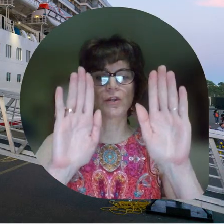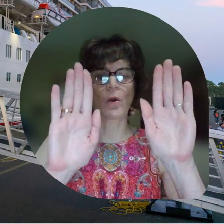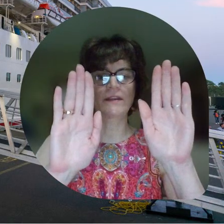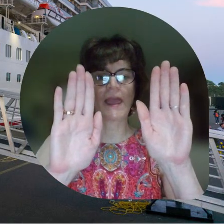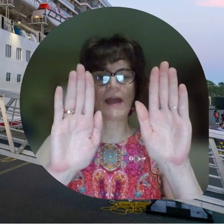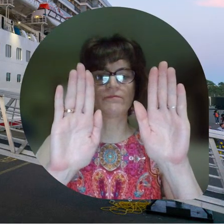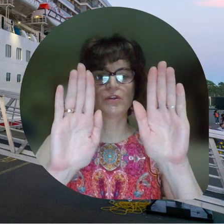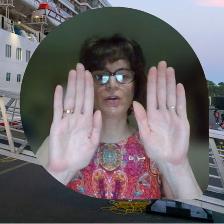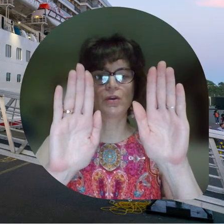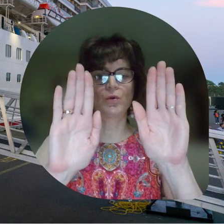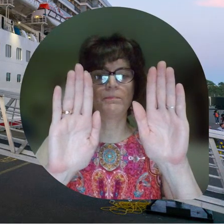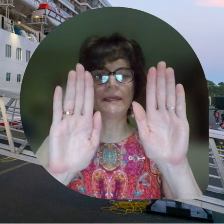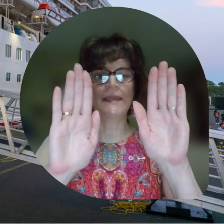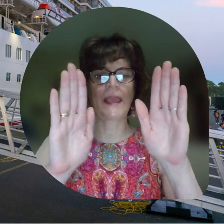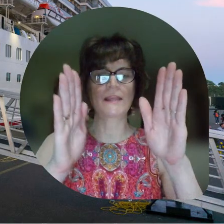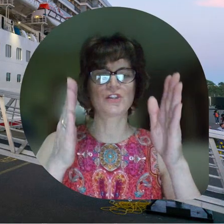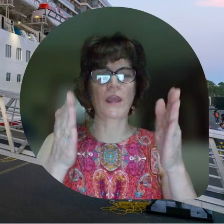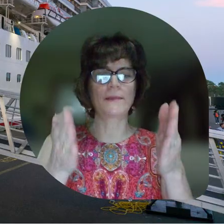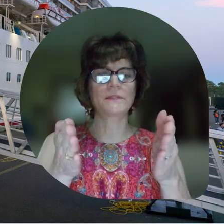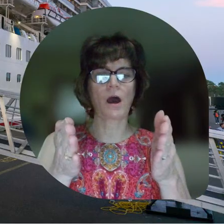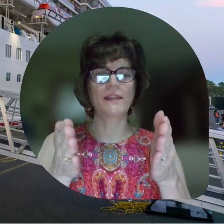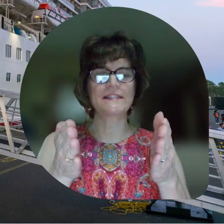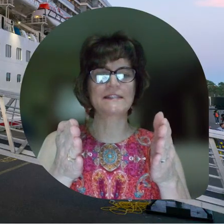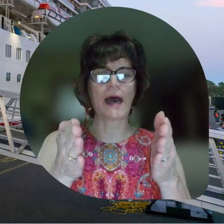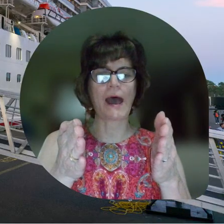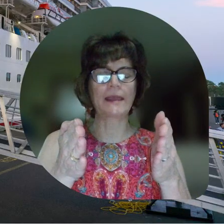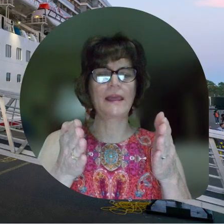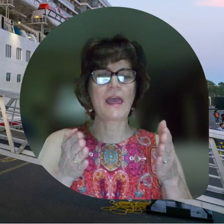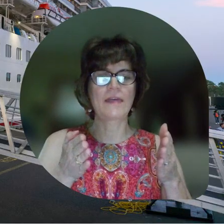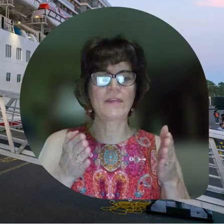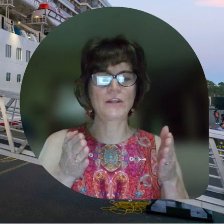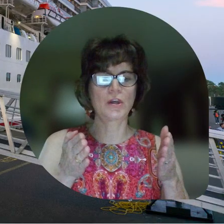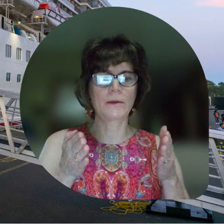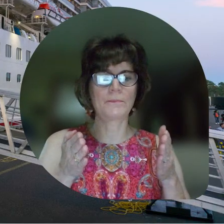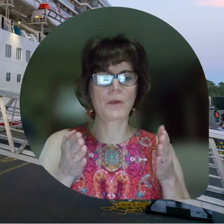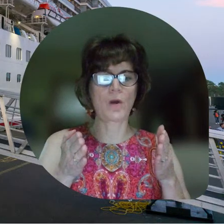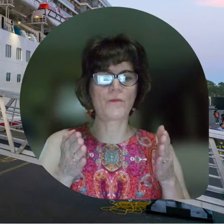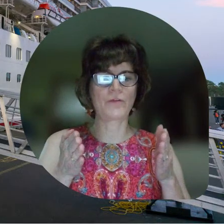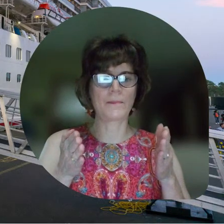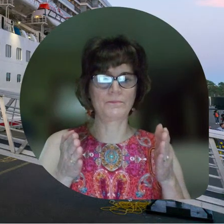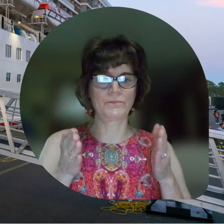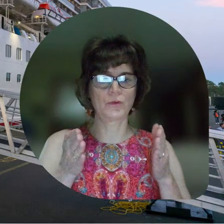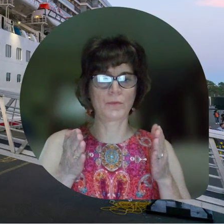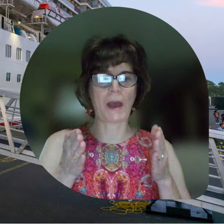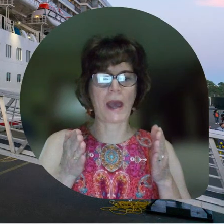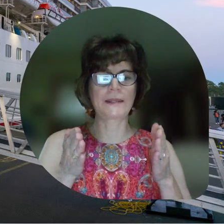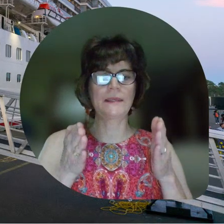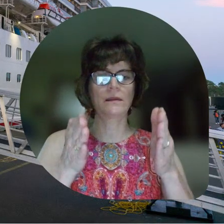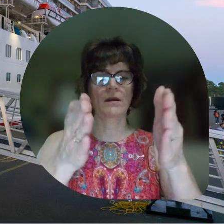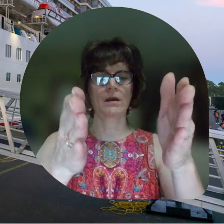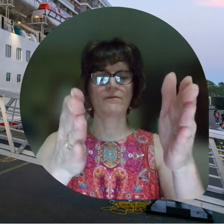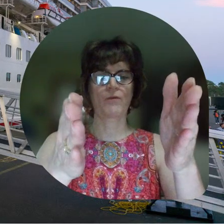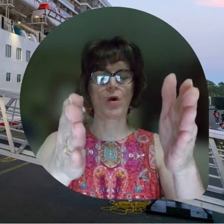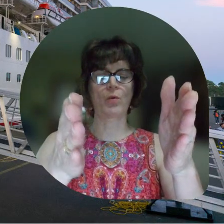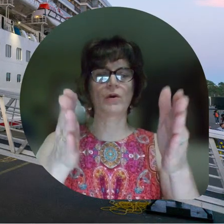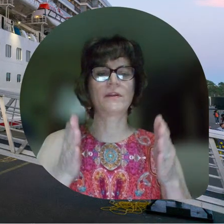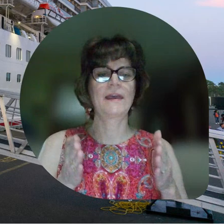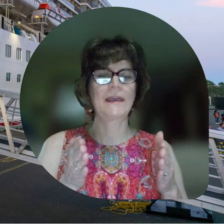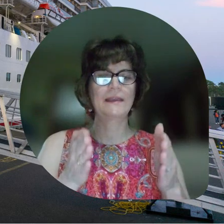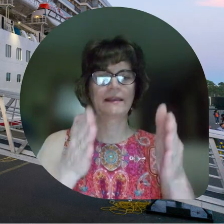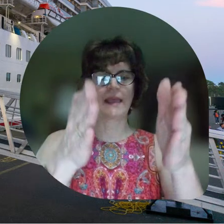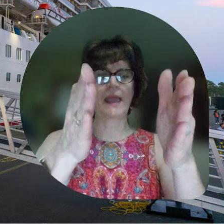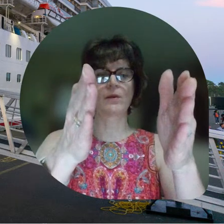So you're going to have two B hand shapes on its side, and then you're going to go from your body